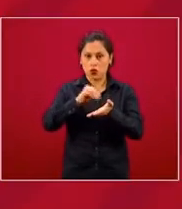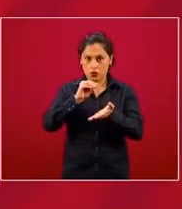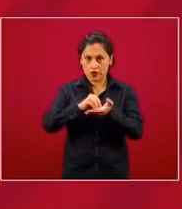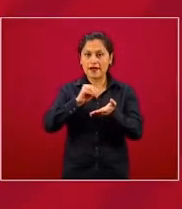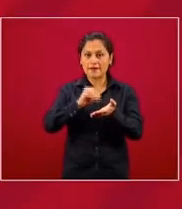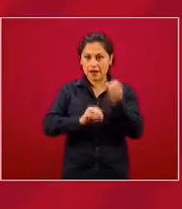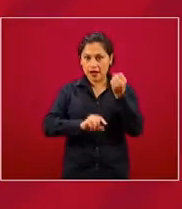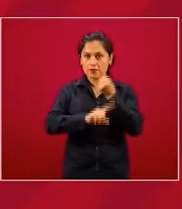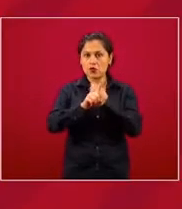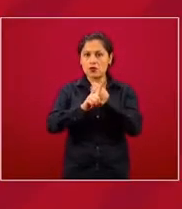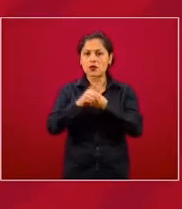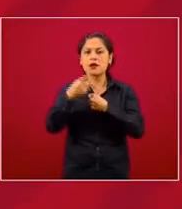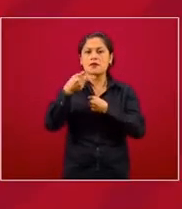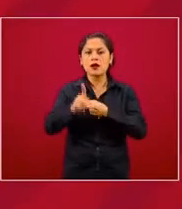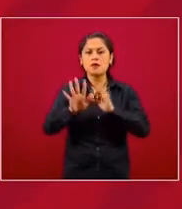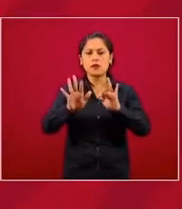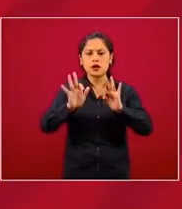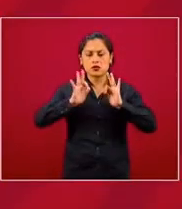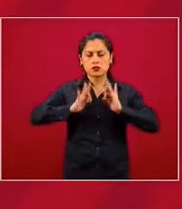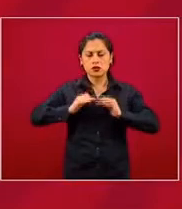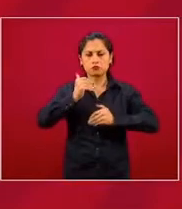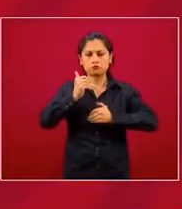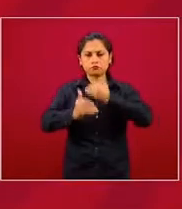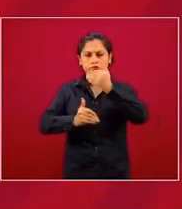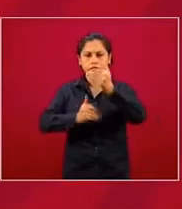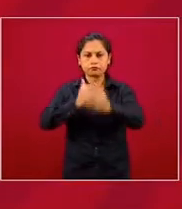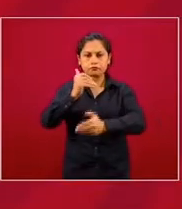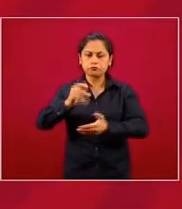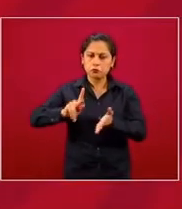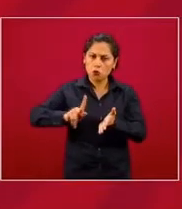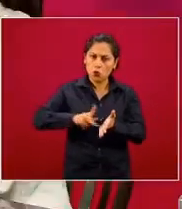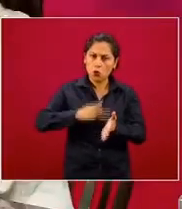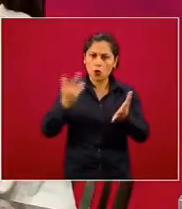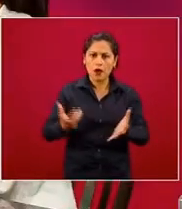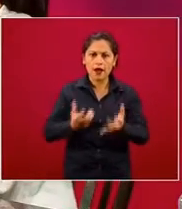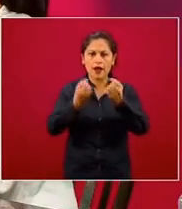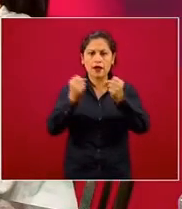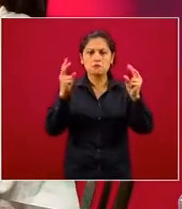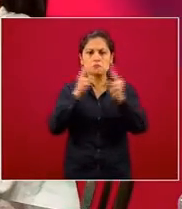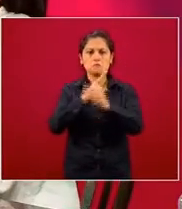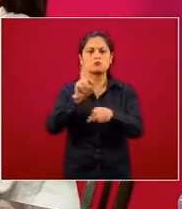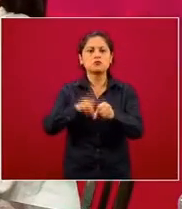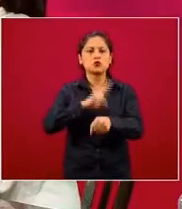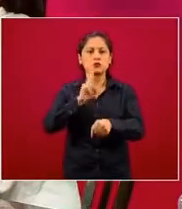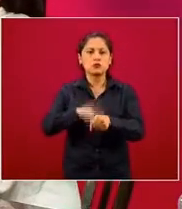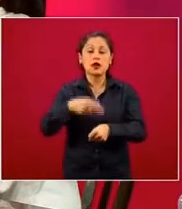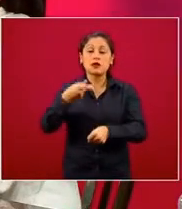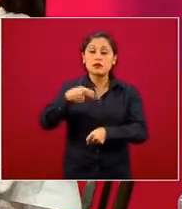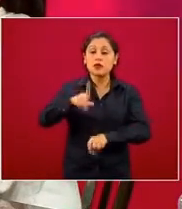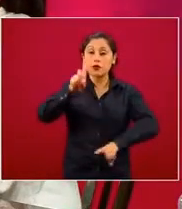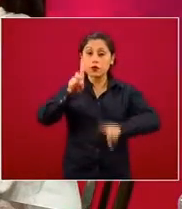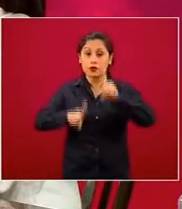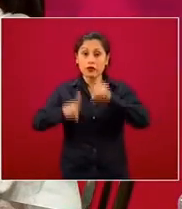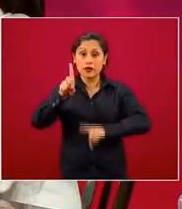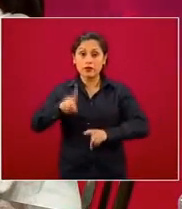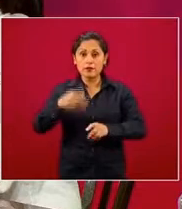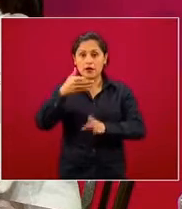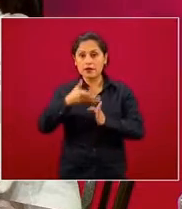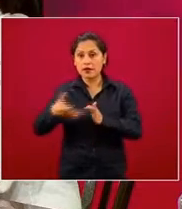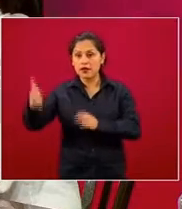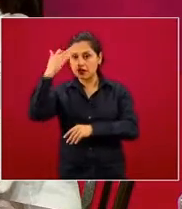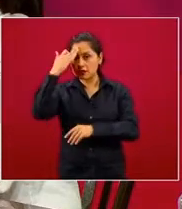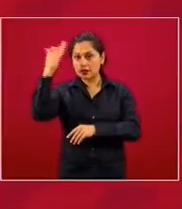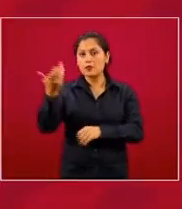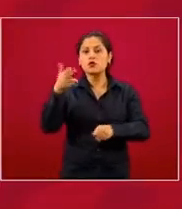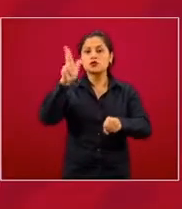better as se time irán goes by, recuperando a depending tiempos on reales, how de much acuerdo damage was con done and el how grado much de they stayed in the daño, la hospital duración and de their general conditions hospitalización when